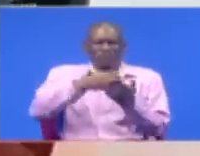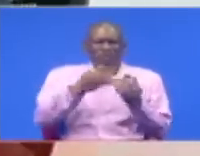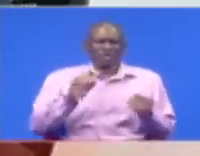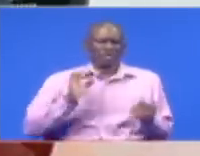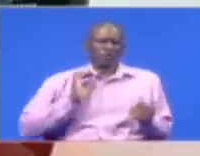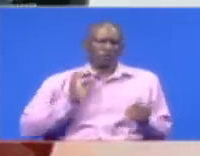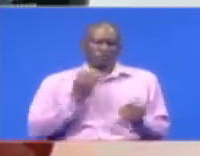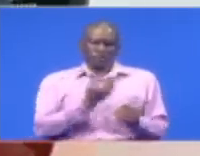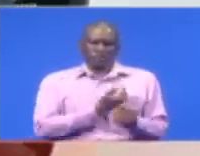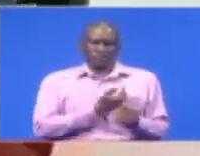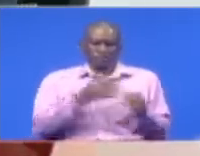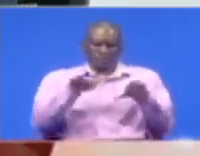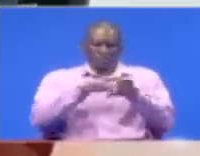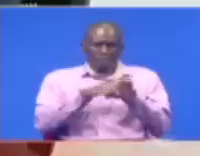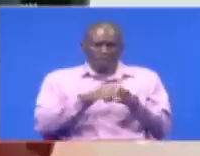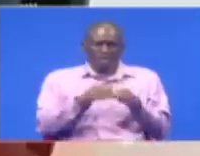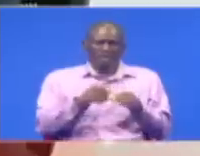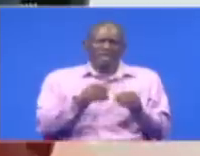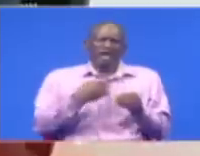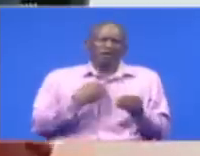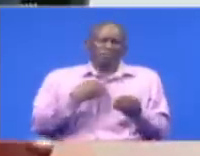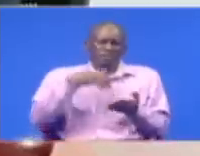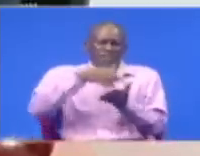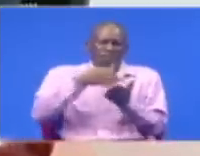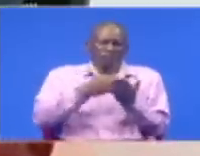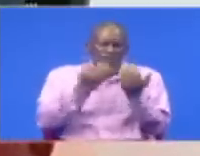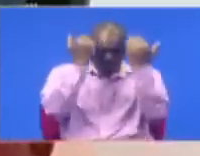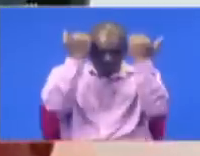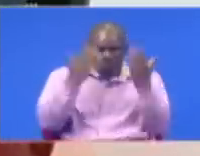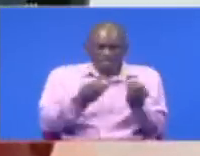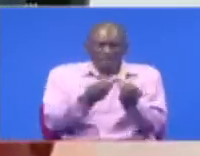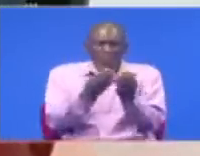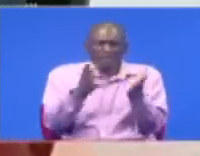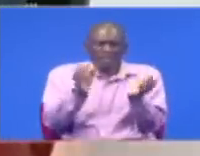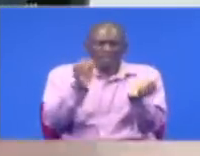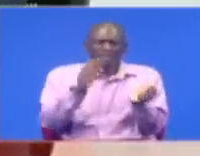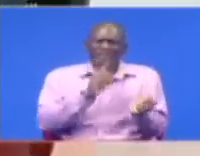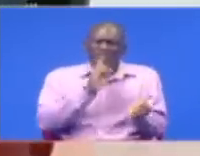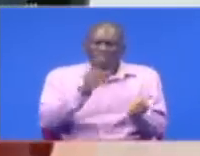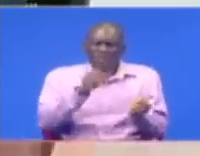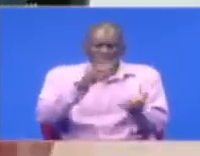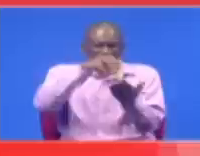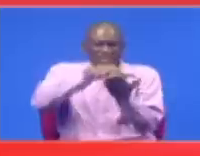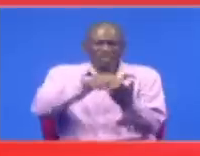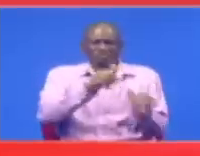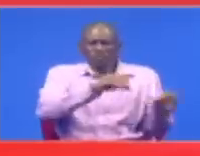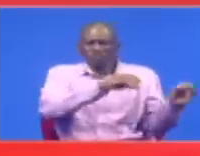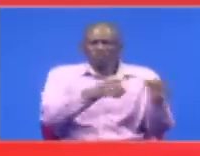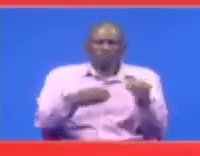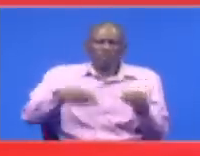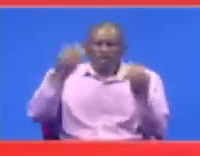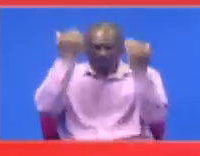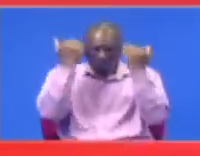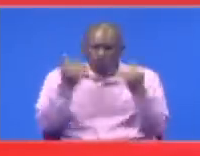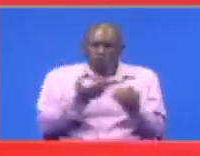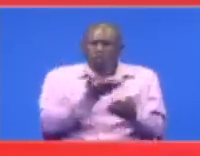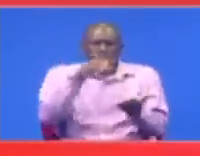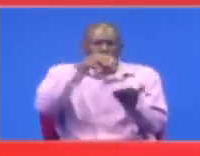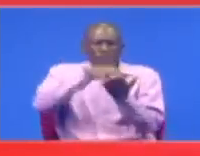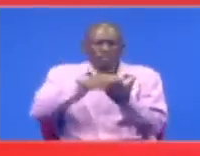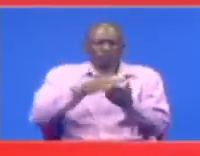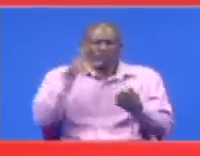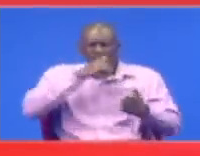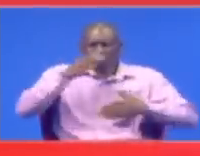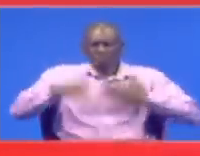counsel in a lot of disciplinary cases that went to the High Court. And those disciplinary cases